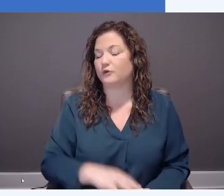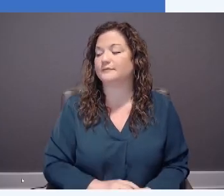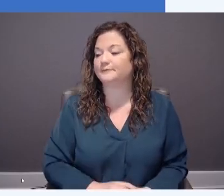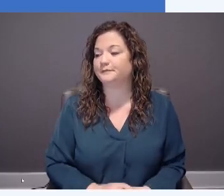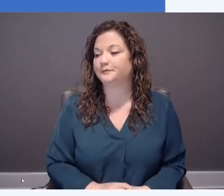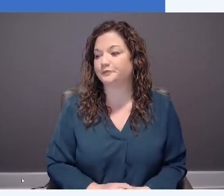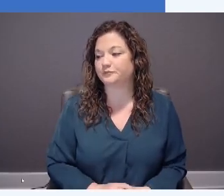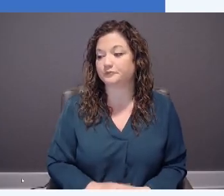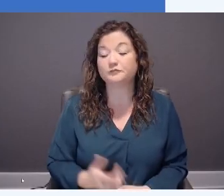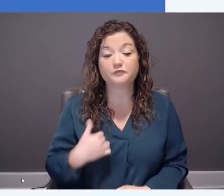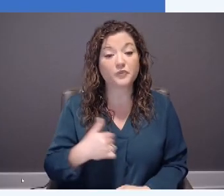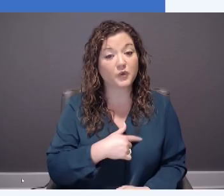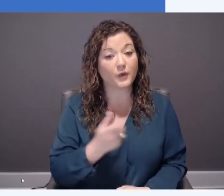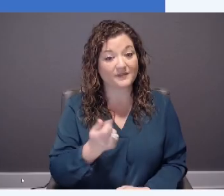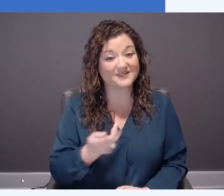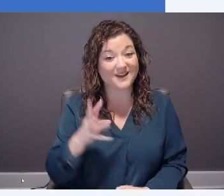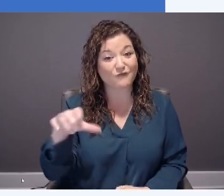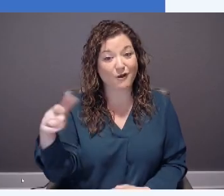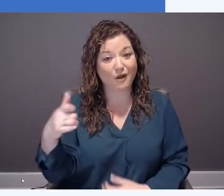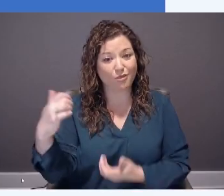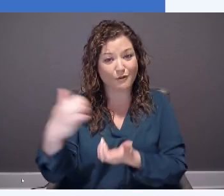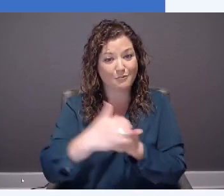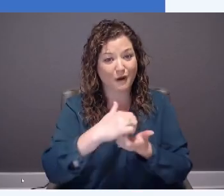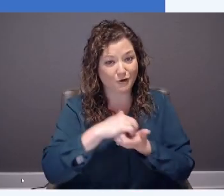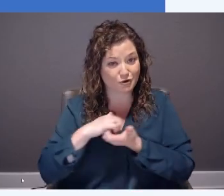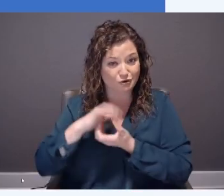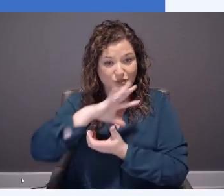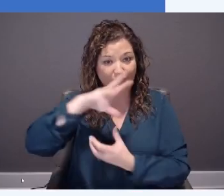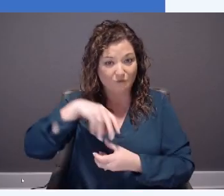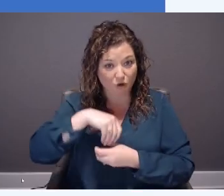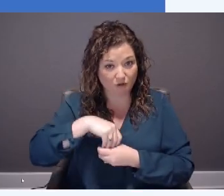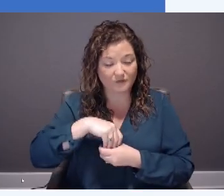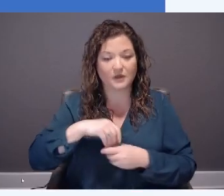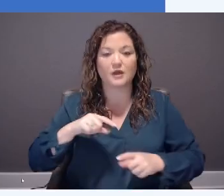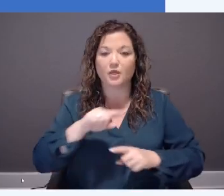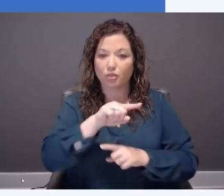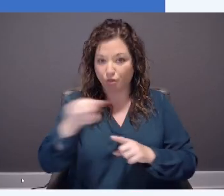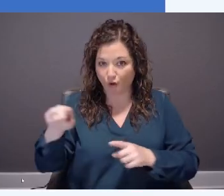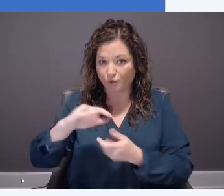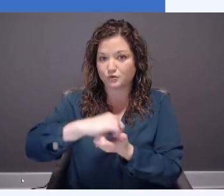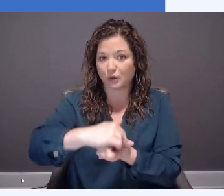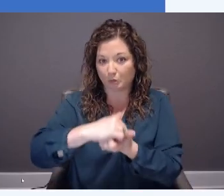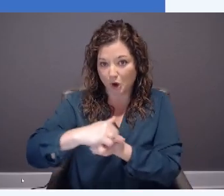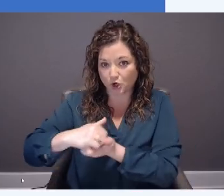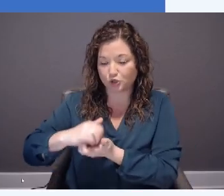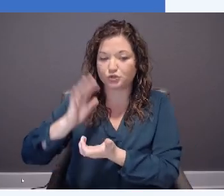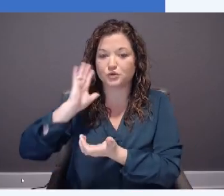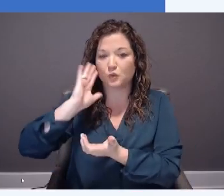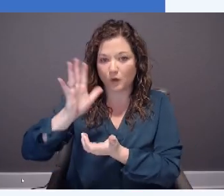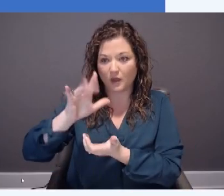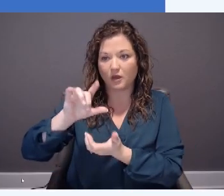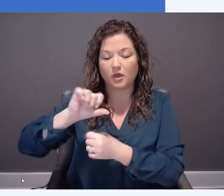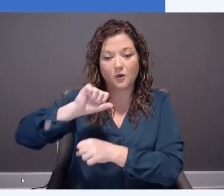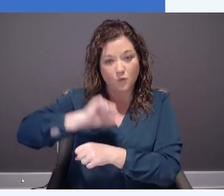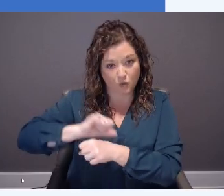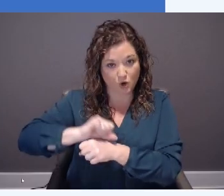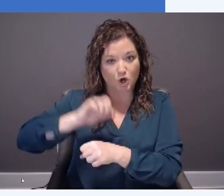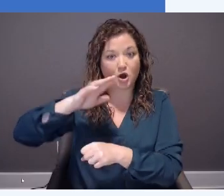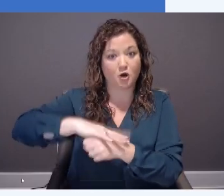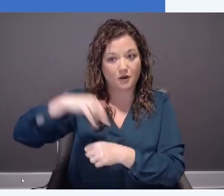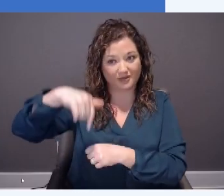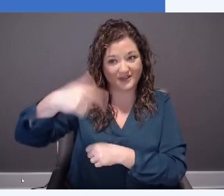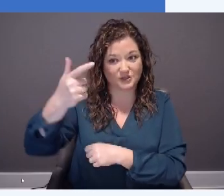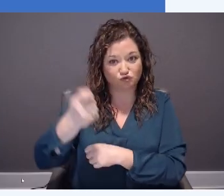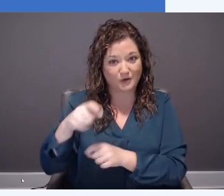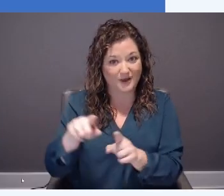other partners that were involved in the Scrap Collective. Those partners will be working on this grant as well. They will be part